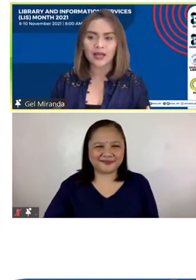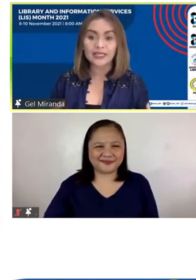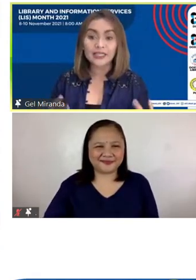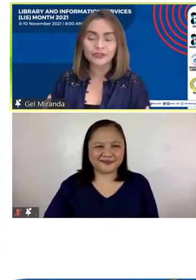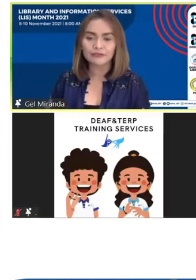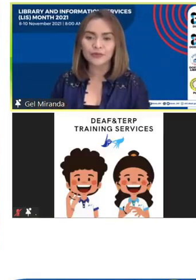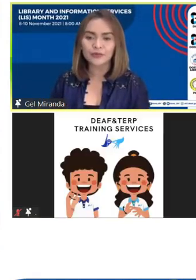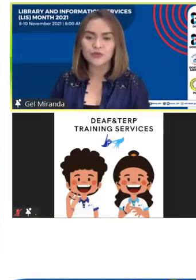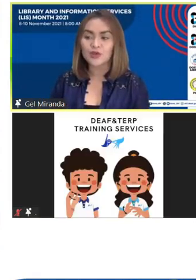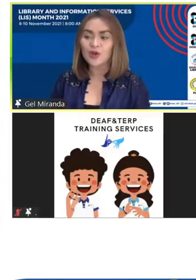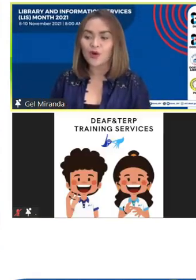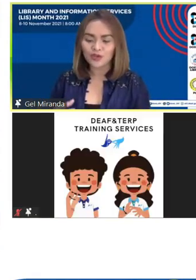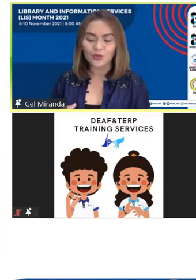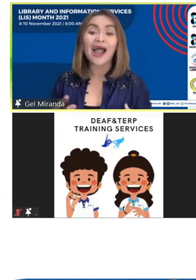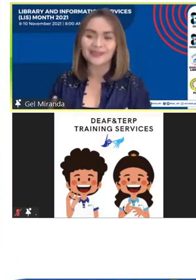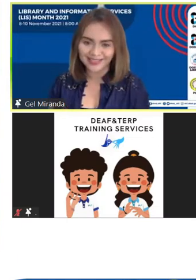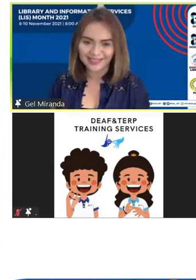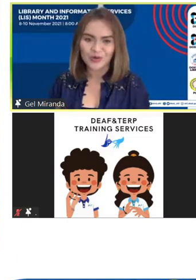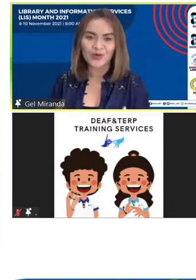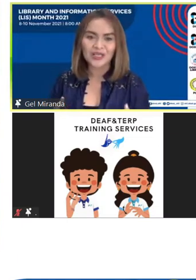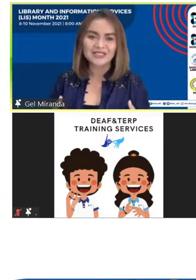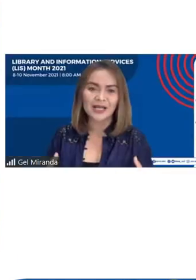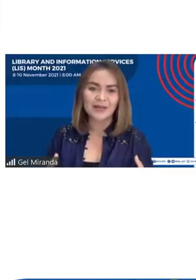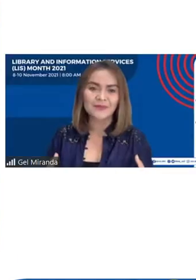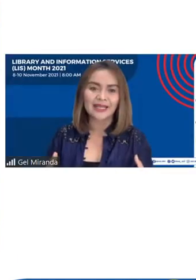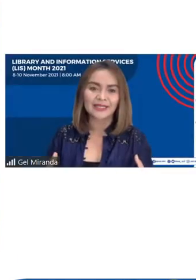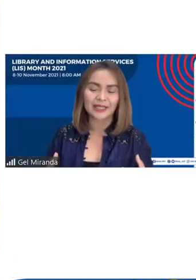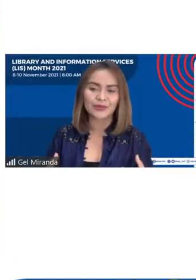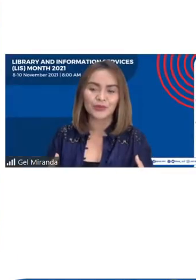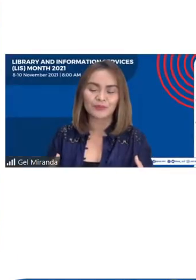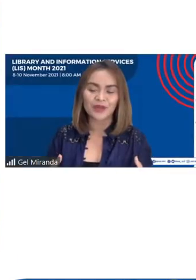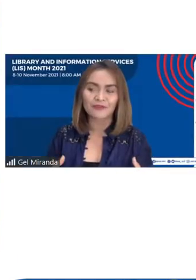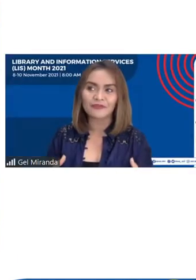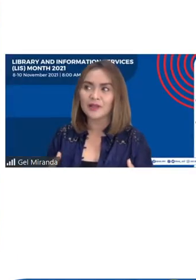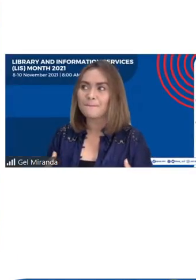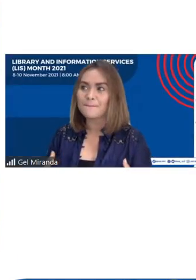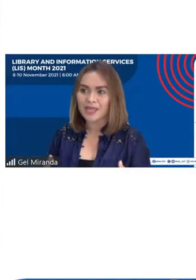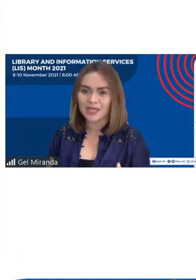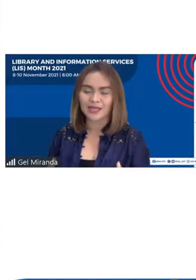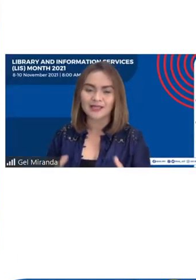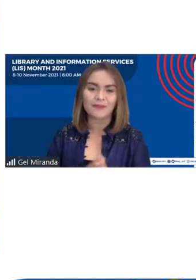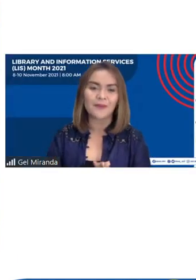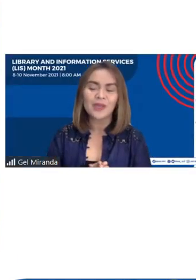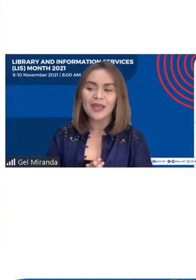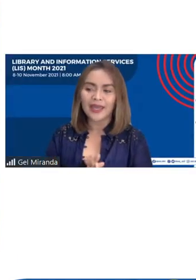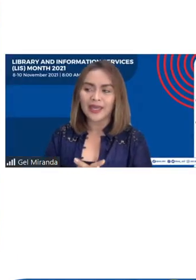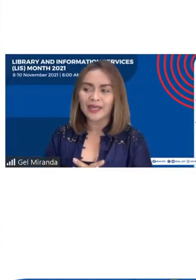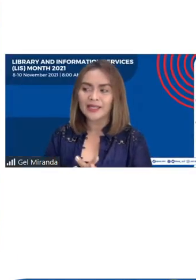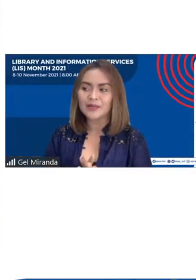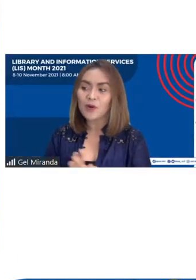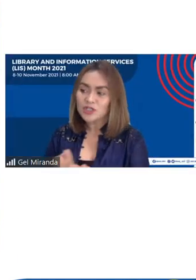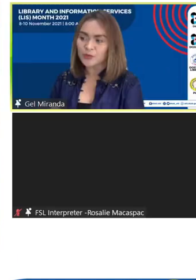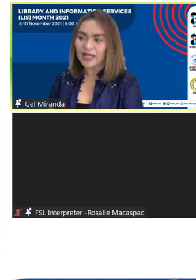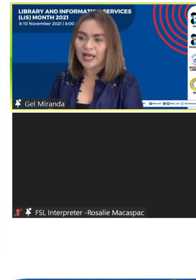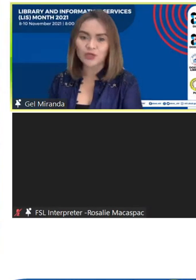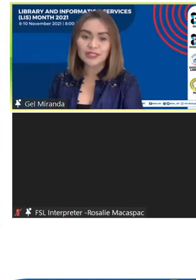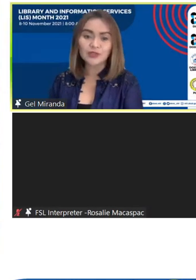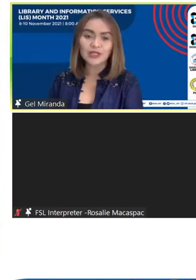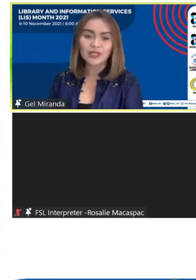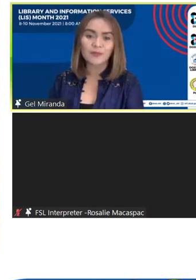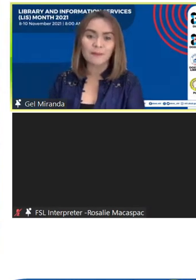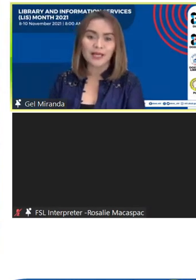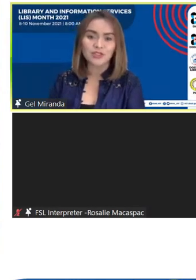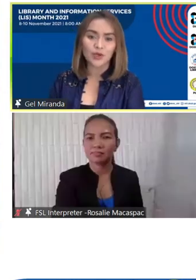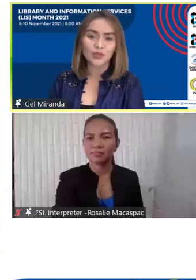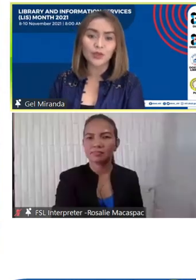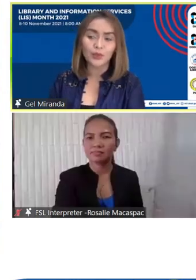actual interviews o yung acting, kung gagamitin natin yung filmmaking, di ba? And the post-production, dito